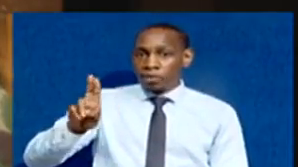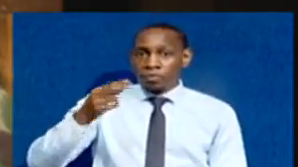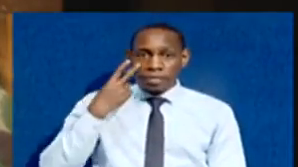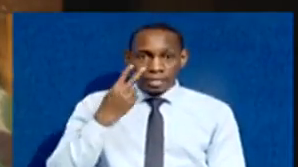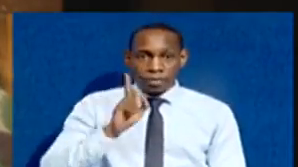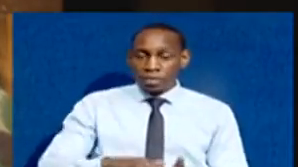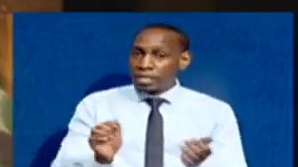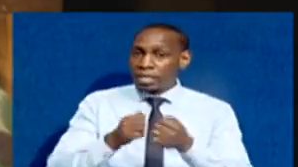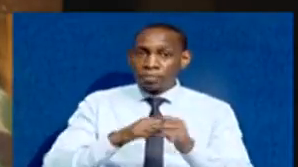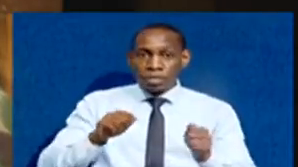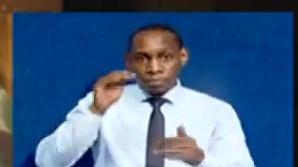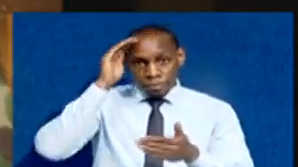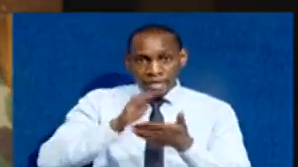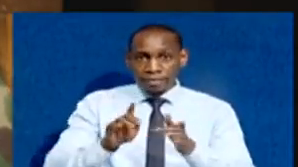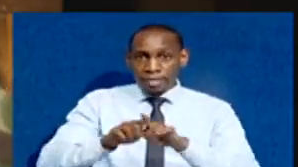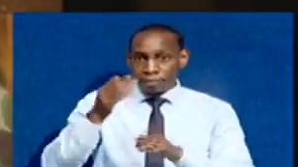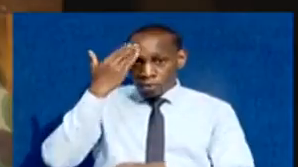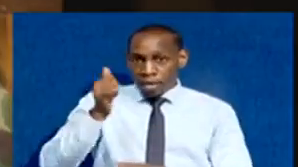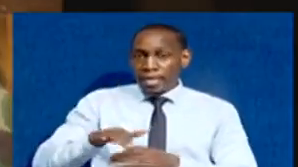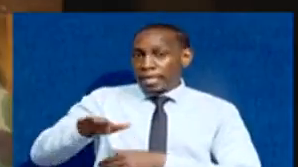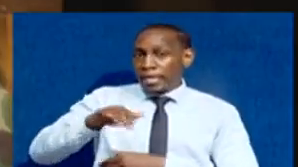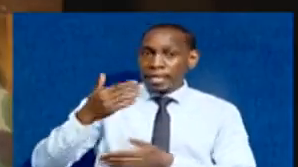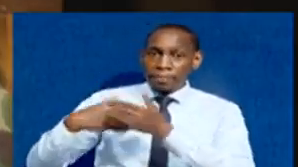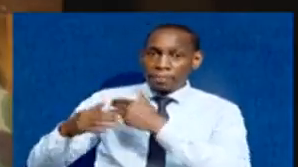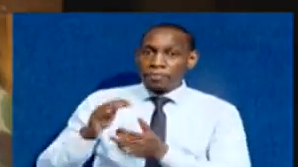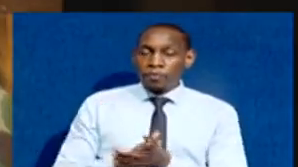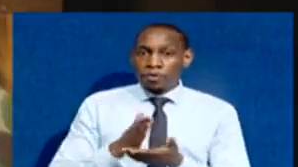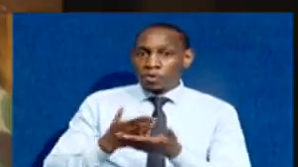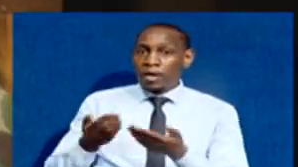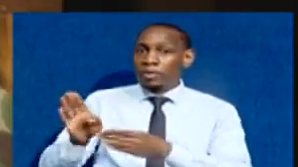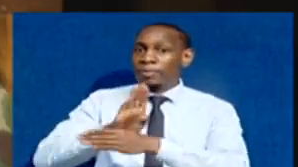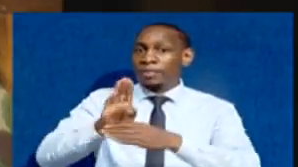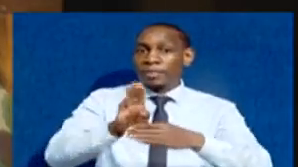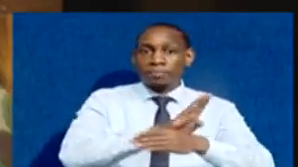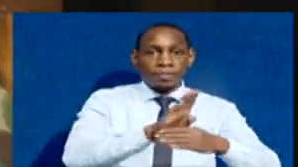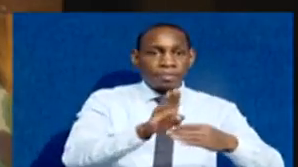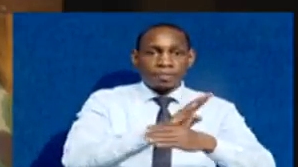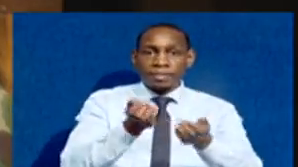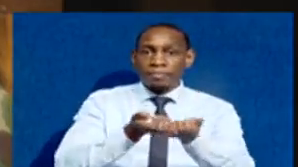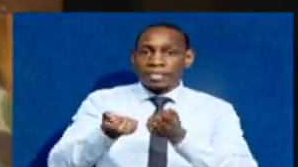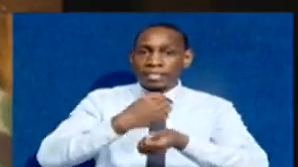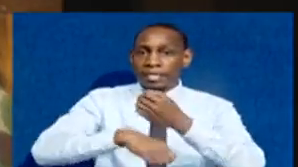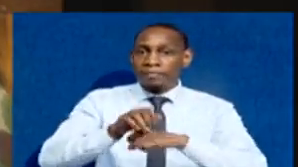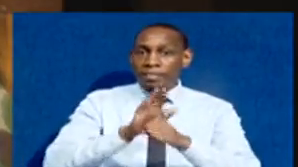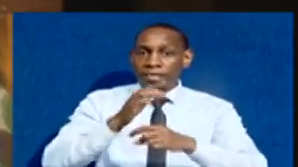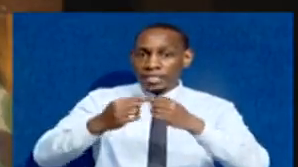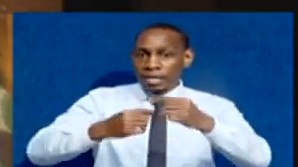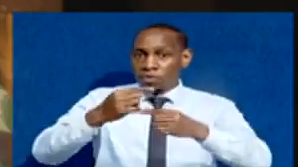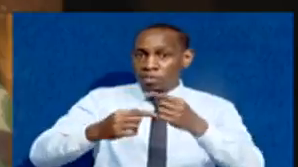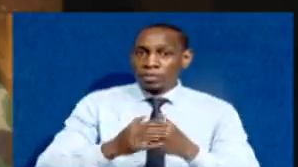you will not believe it, because Kismayu is alive with a lot of business activities taking